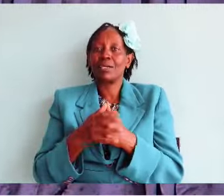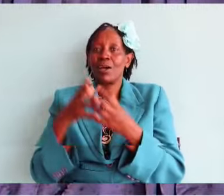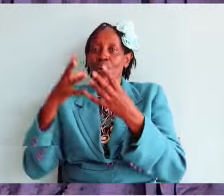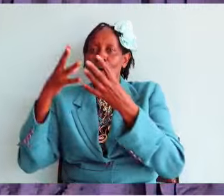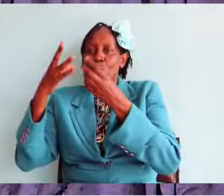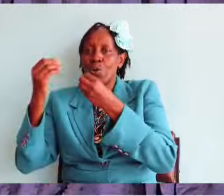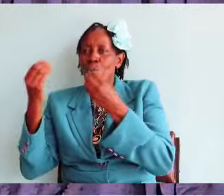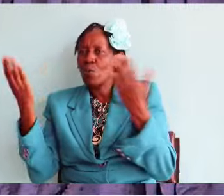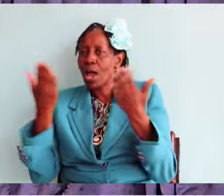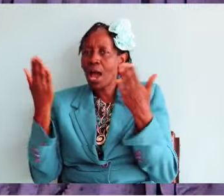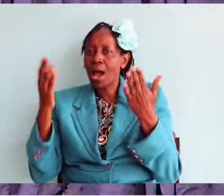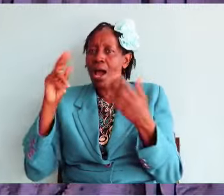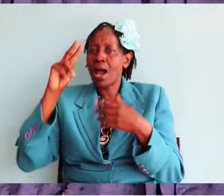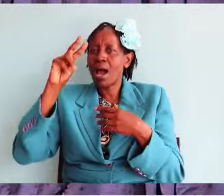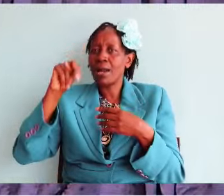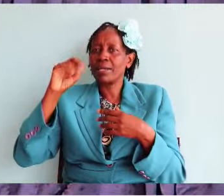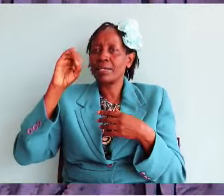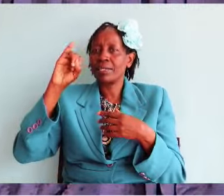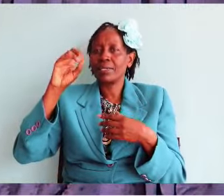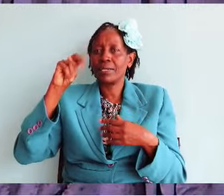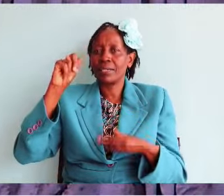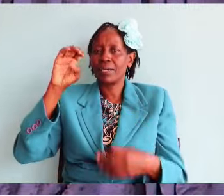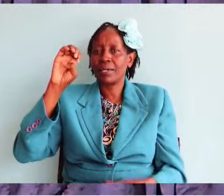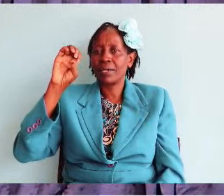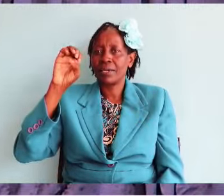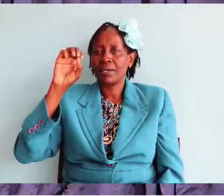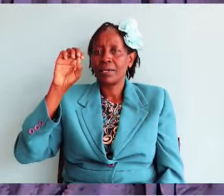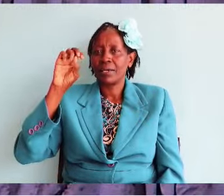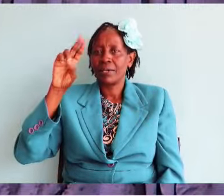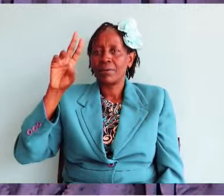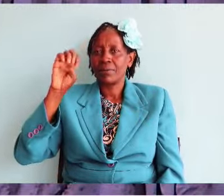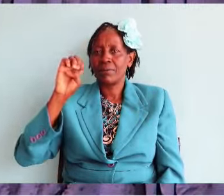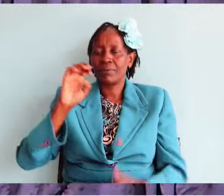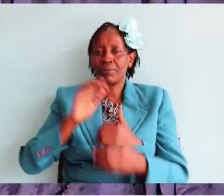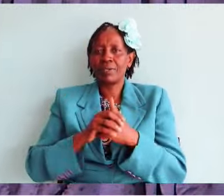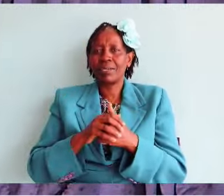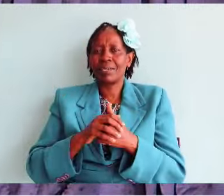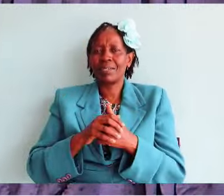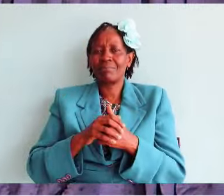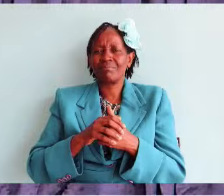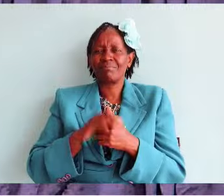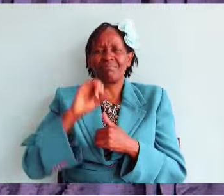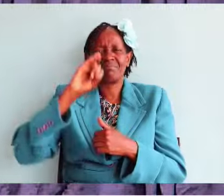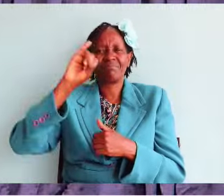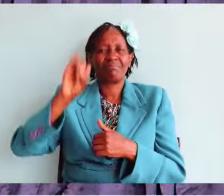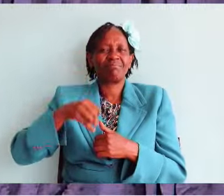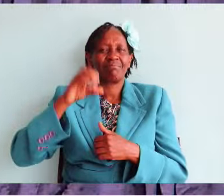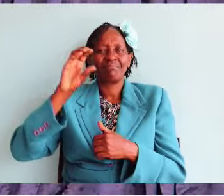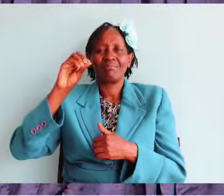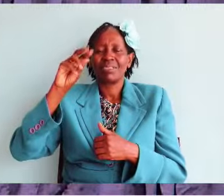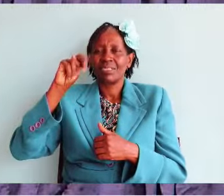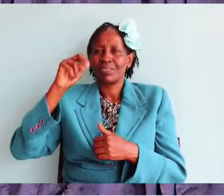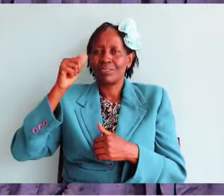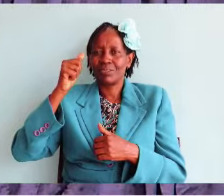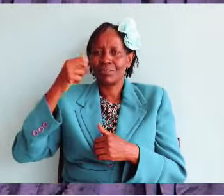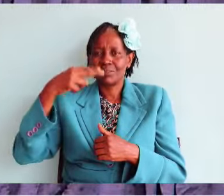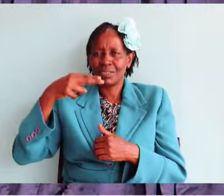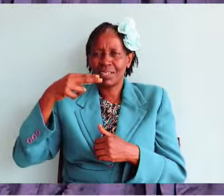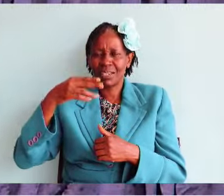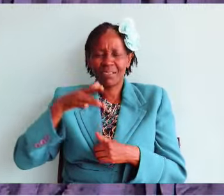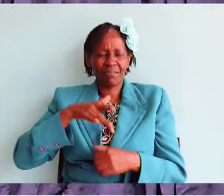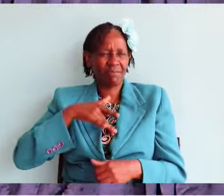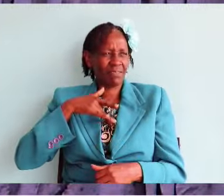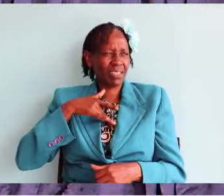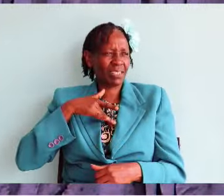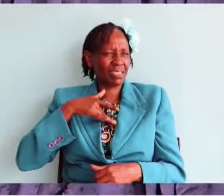where? Nineveh. And Jonah feel like I am unable, and he decided to take